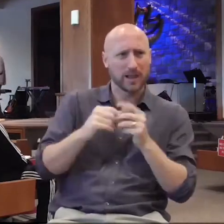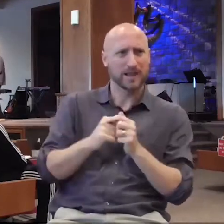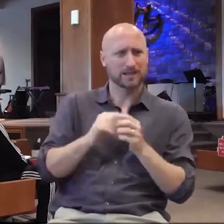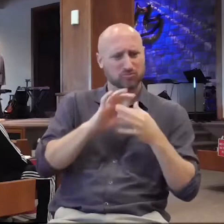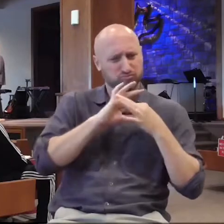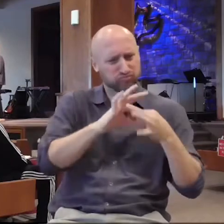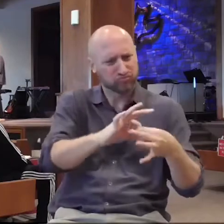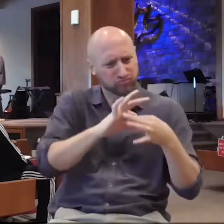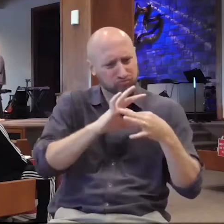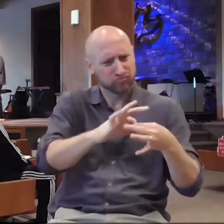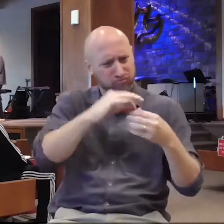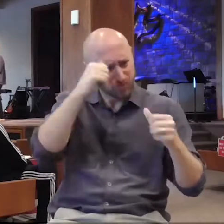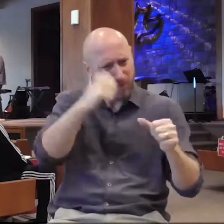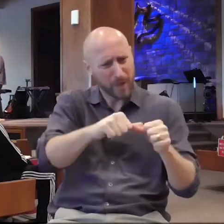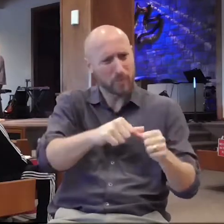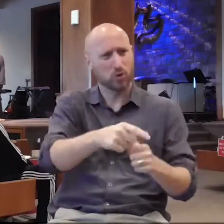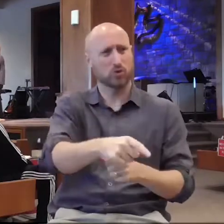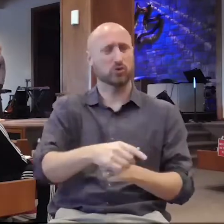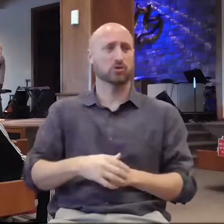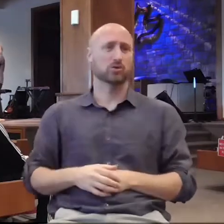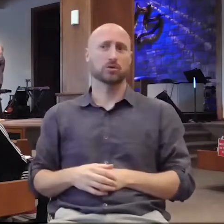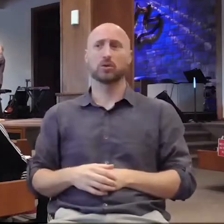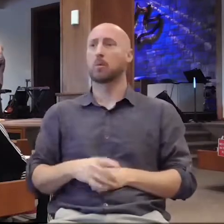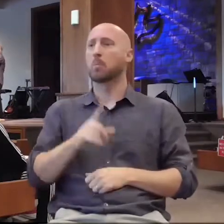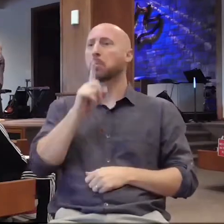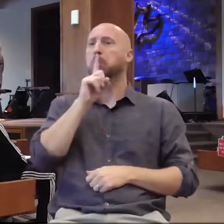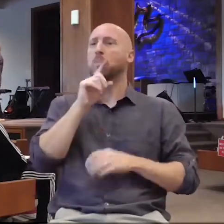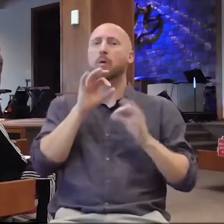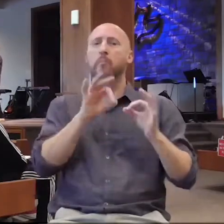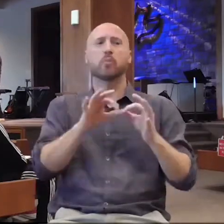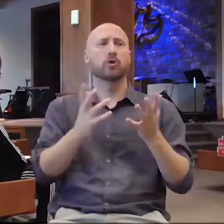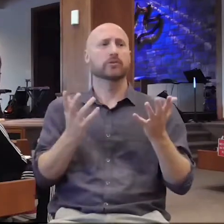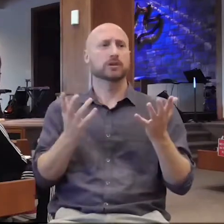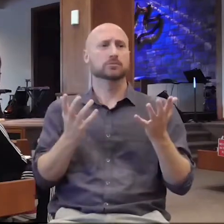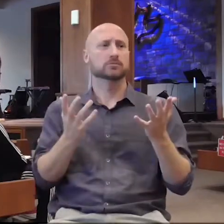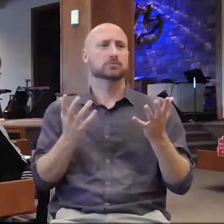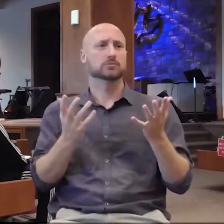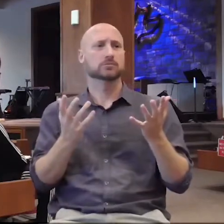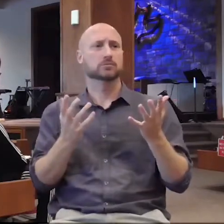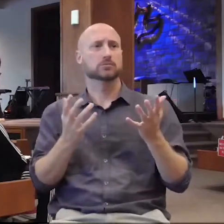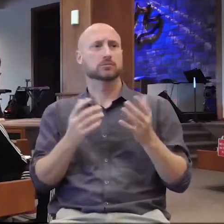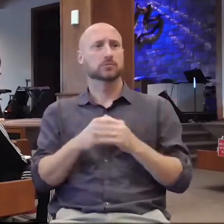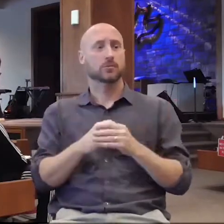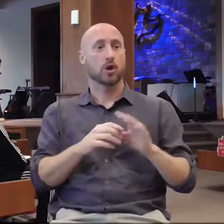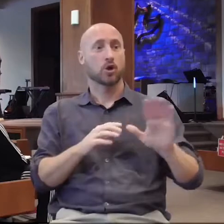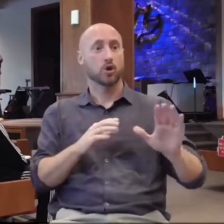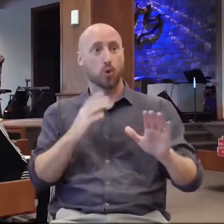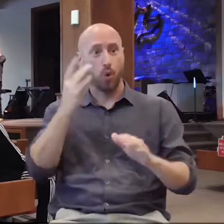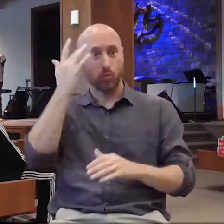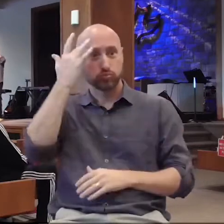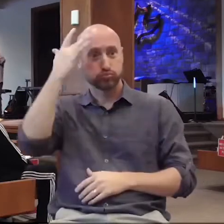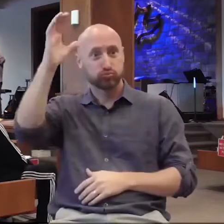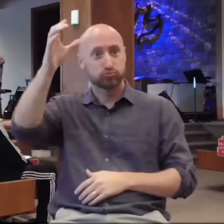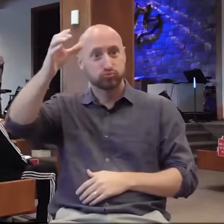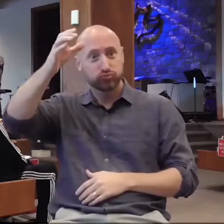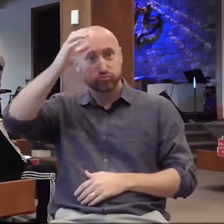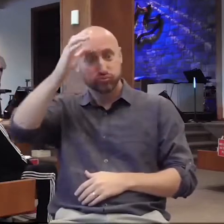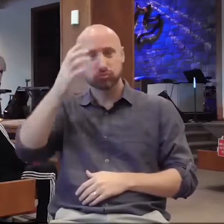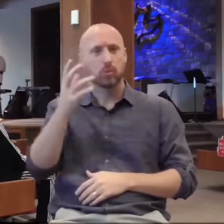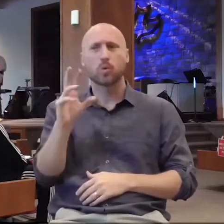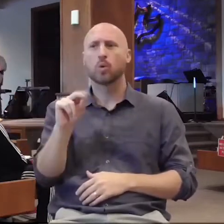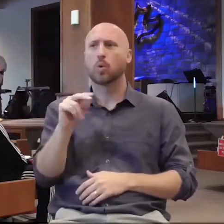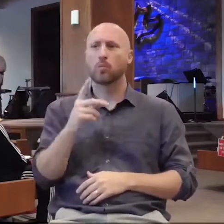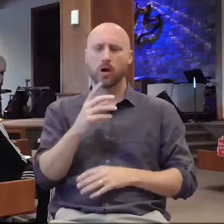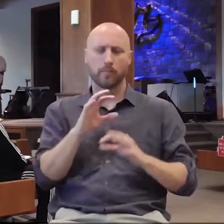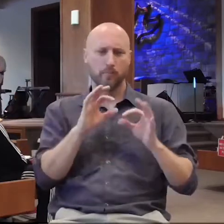of fellowship that we had. It wasn't perfect in relative to your intellectual capacities, but it was perfect in